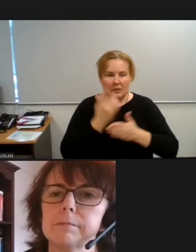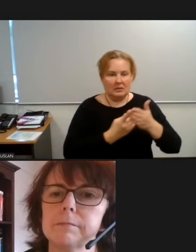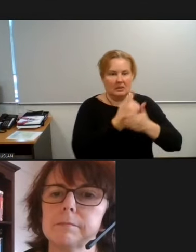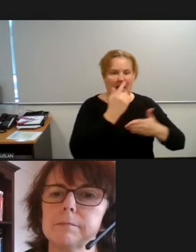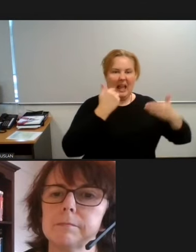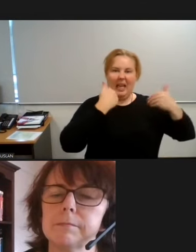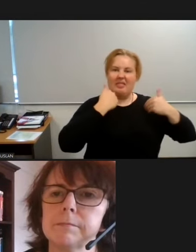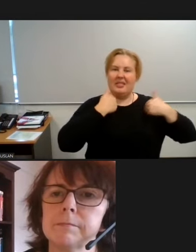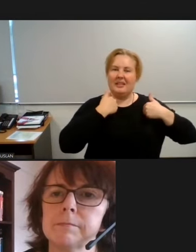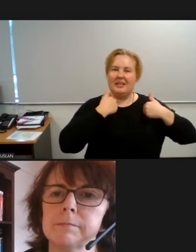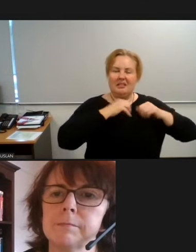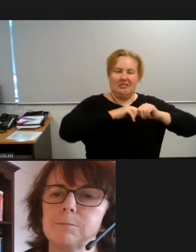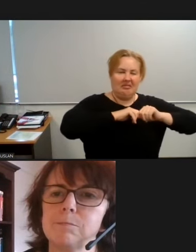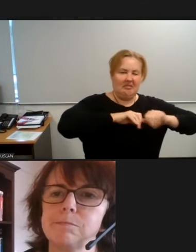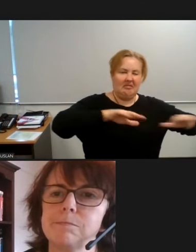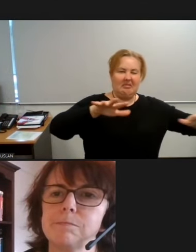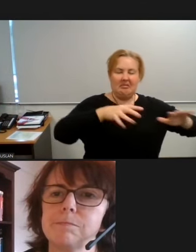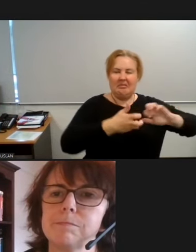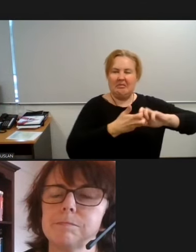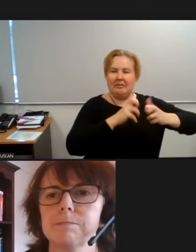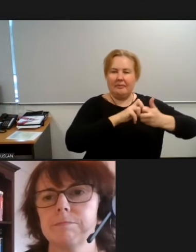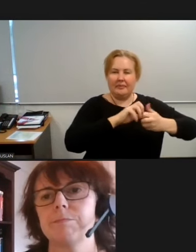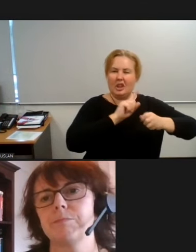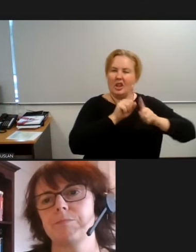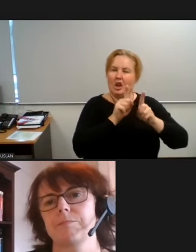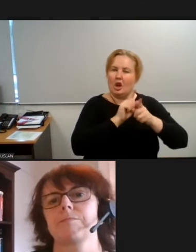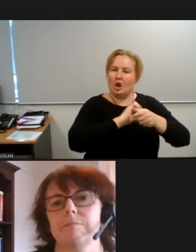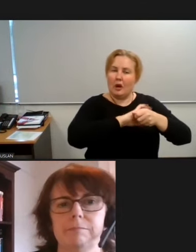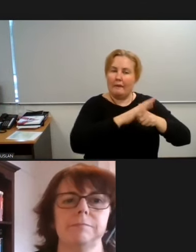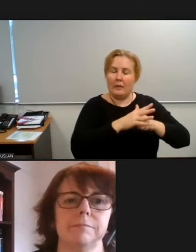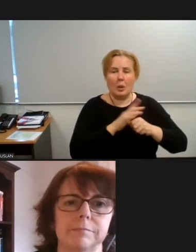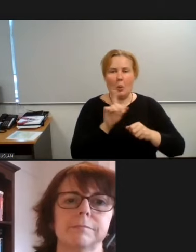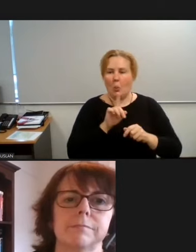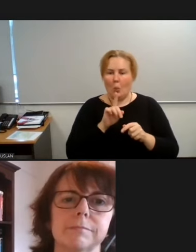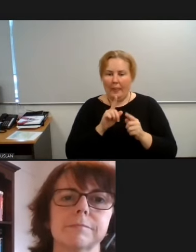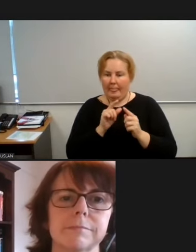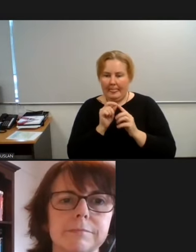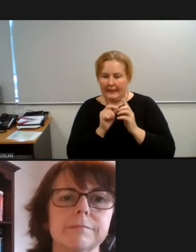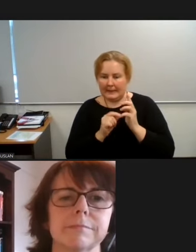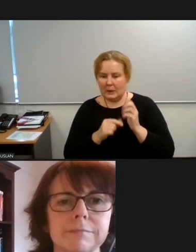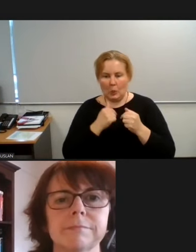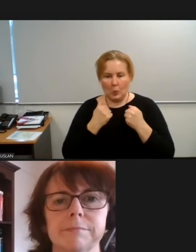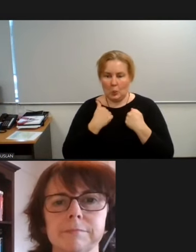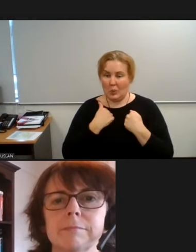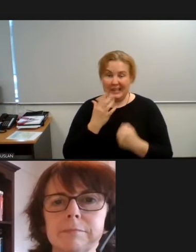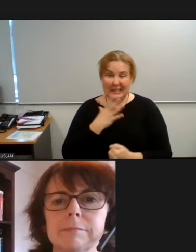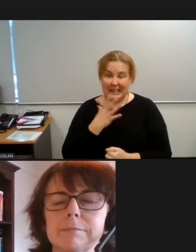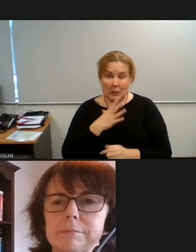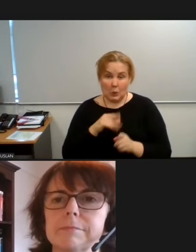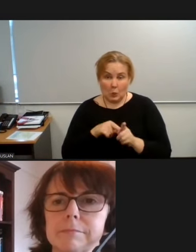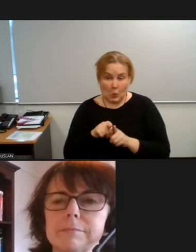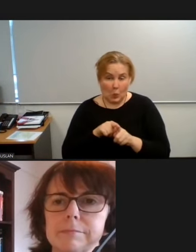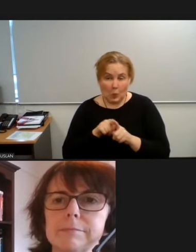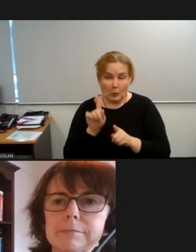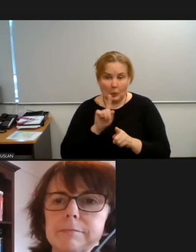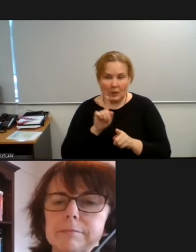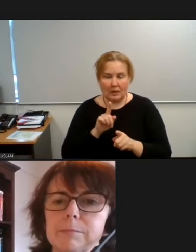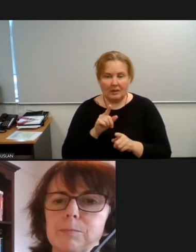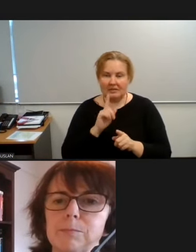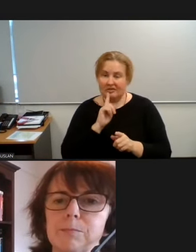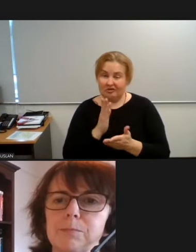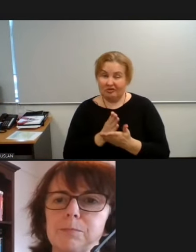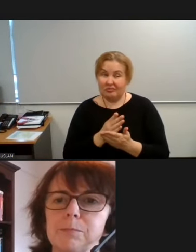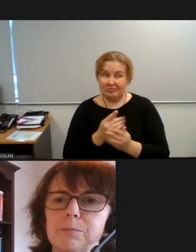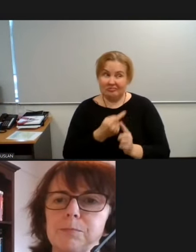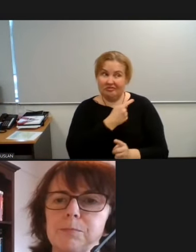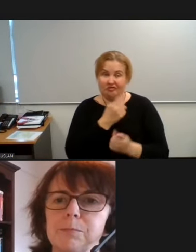time, what lessons do we need to learn, which I think we already knew, to be candid, around knowing that we need more data, but also